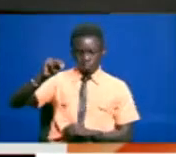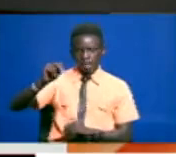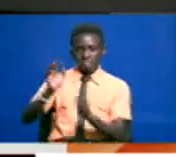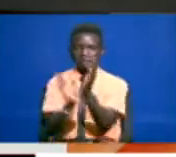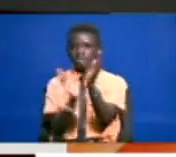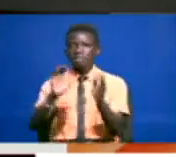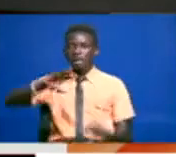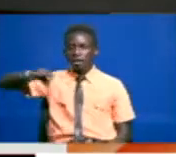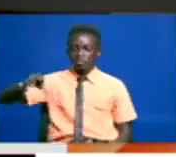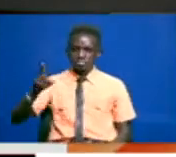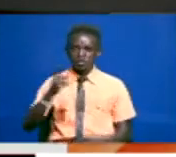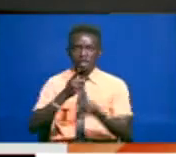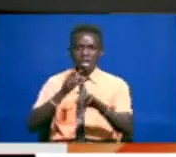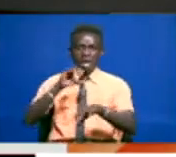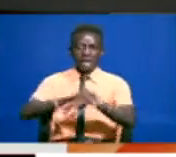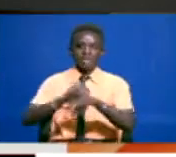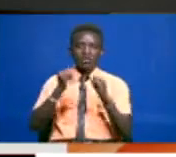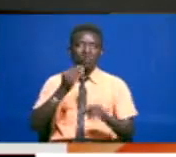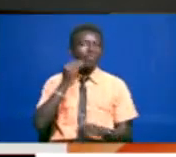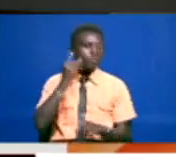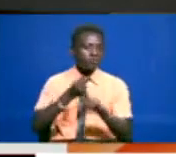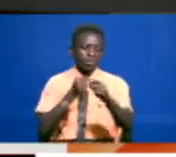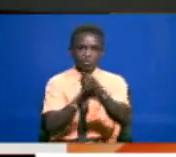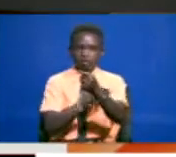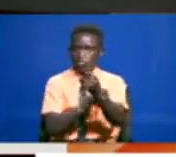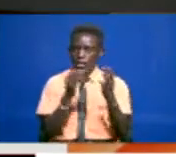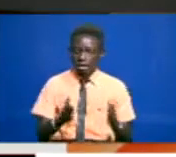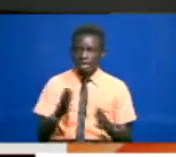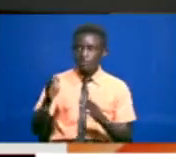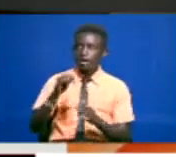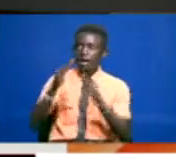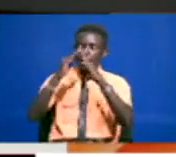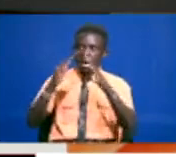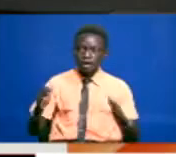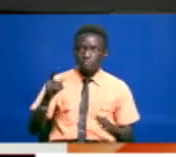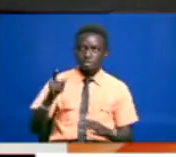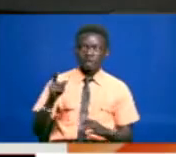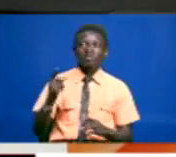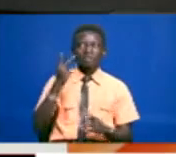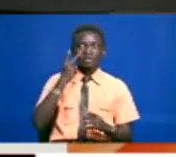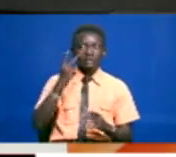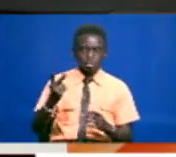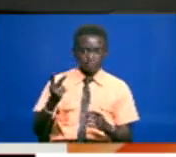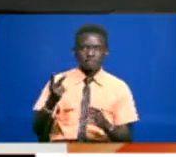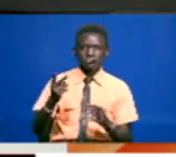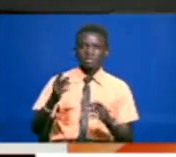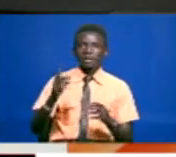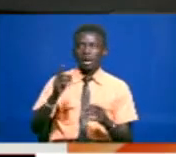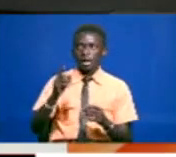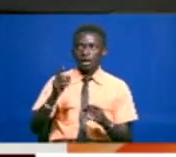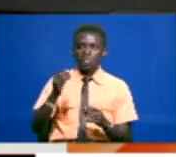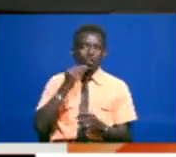Italian donor. His new home is, however, not your typical house. Dubbed the Adam's Bottle House, the home has